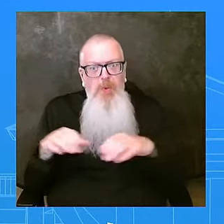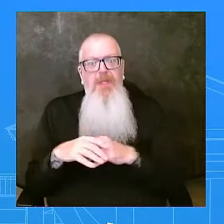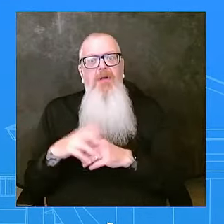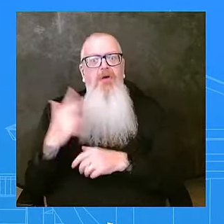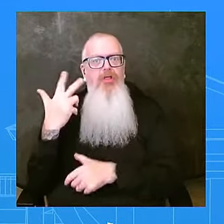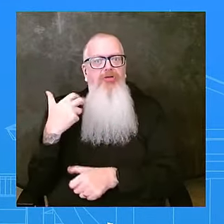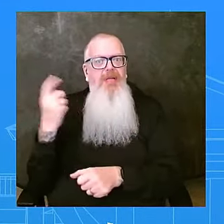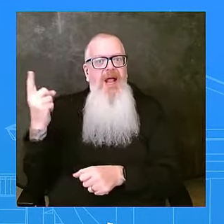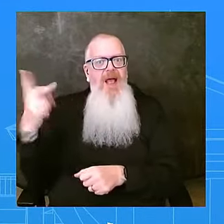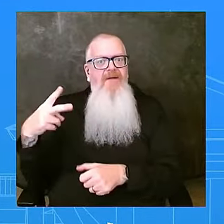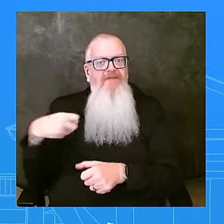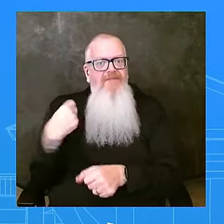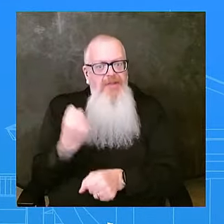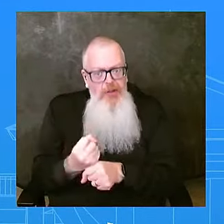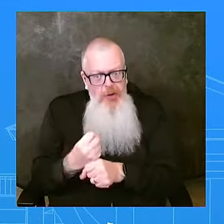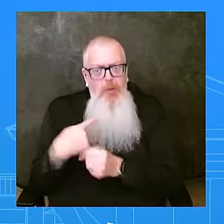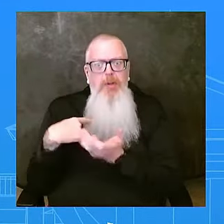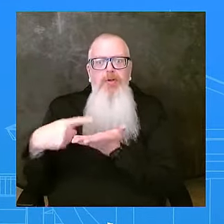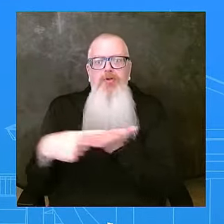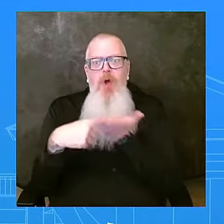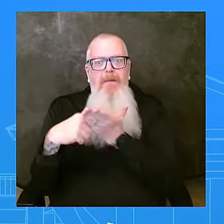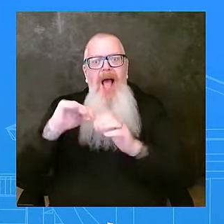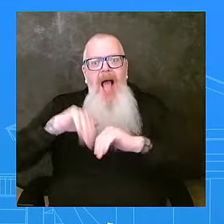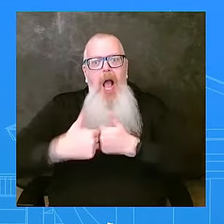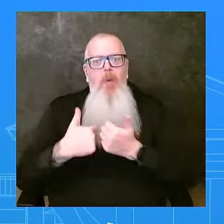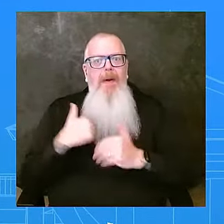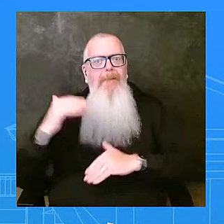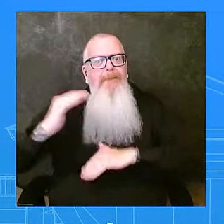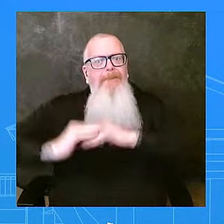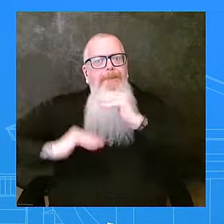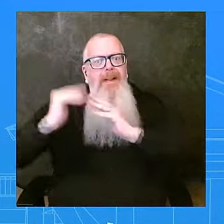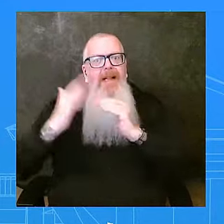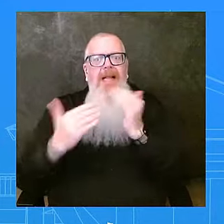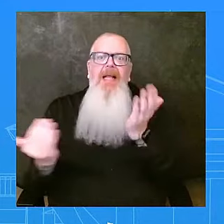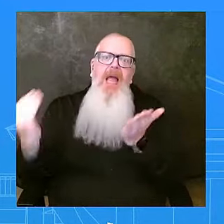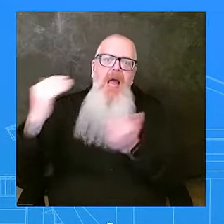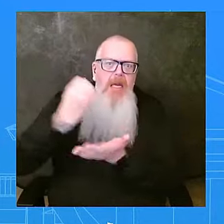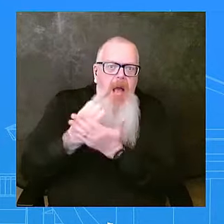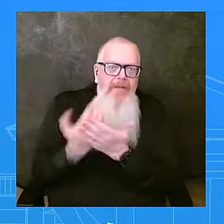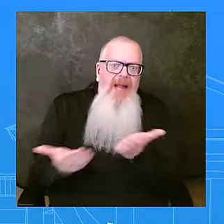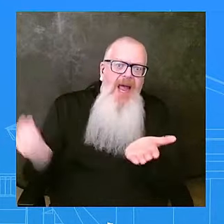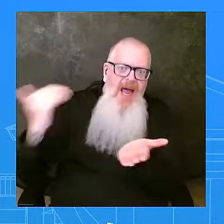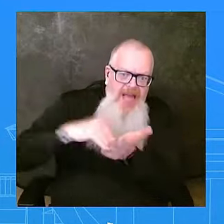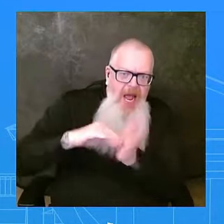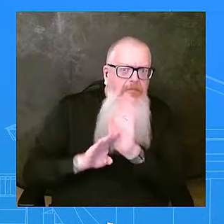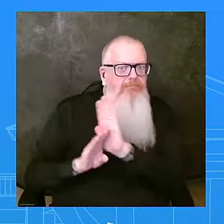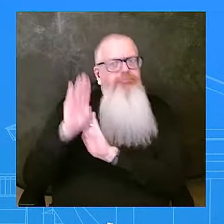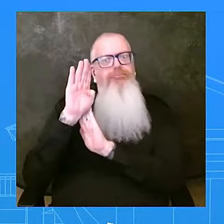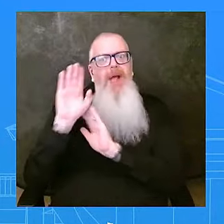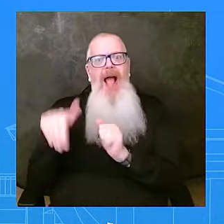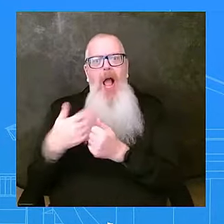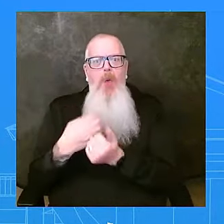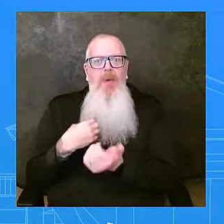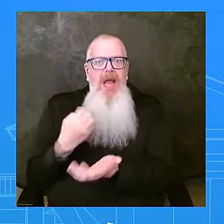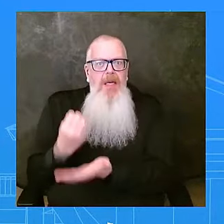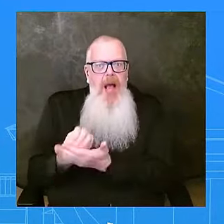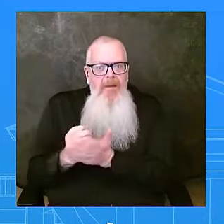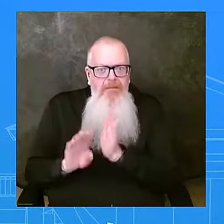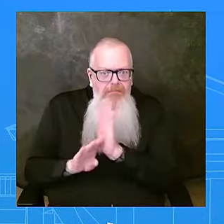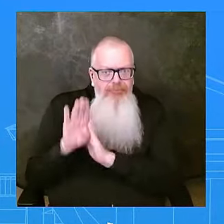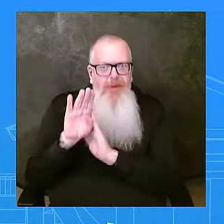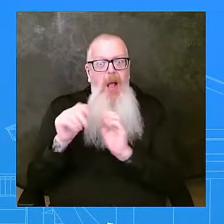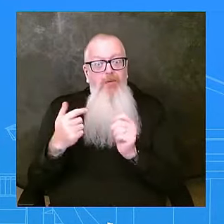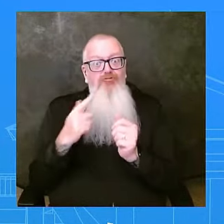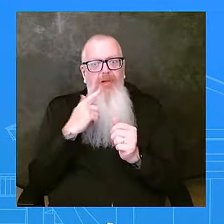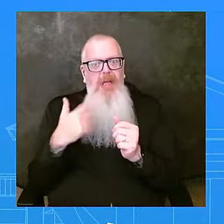the economy, we talk about how we're leading the economy in the world, right? The strongest economy in the world.